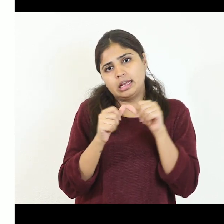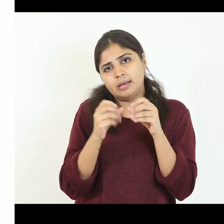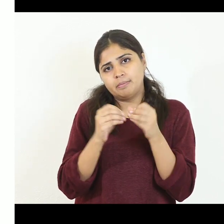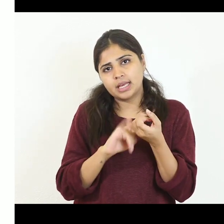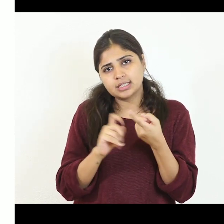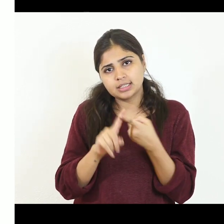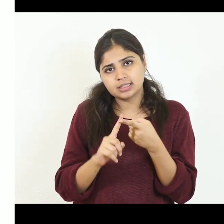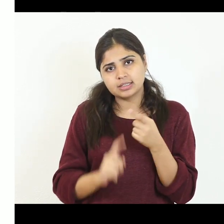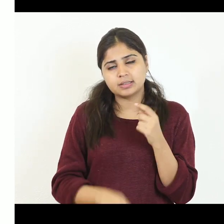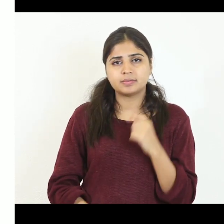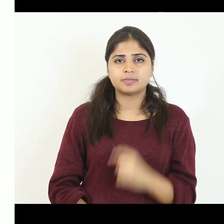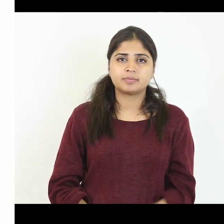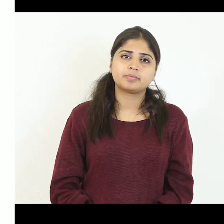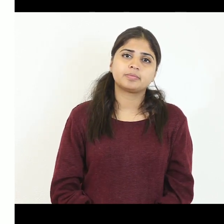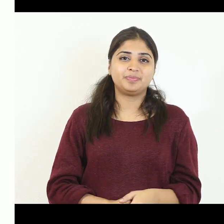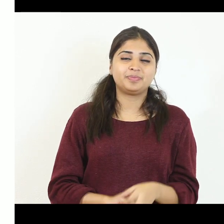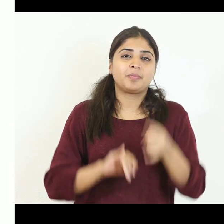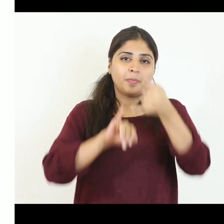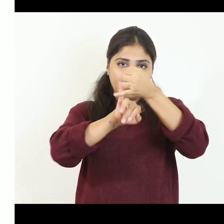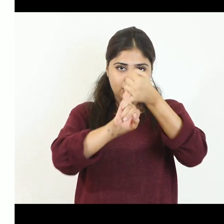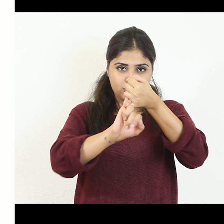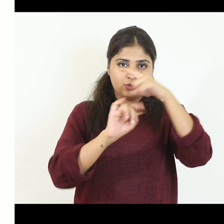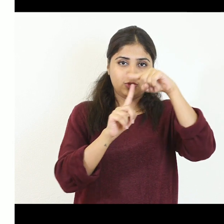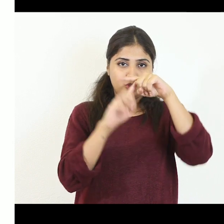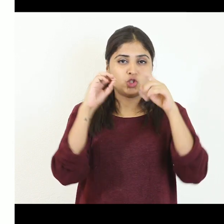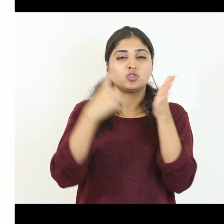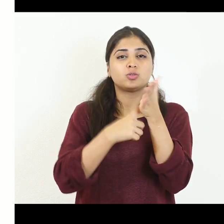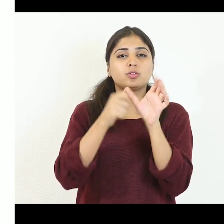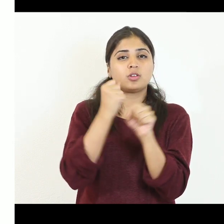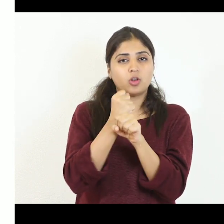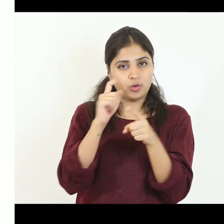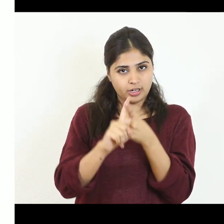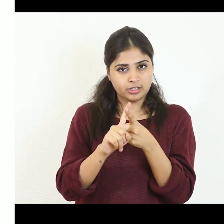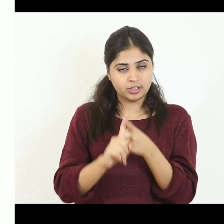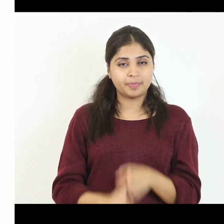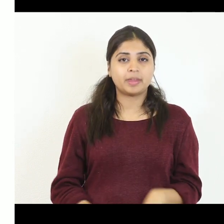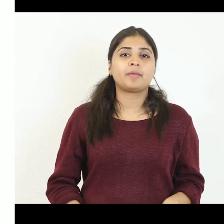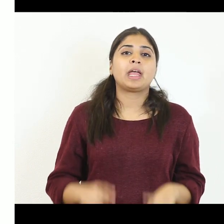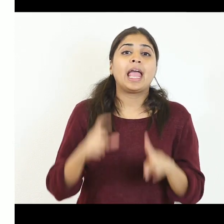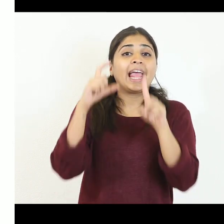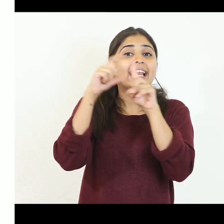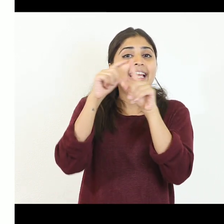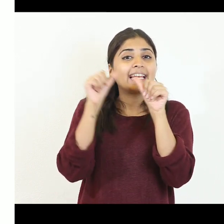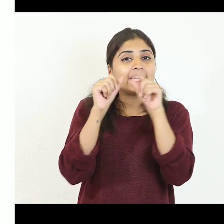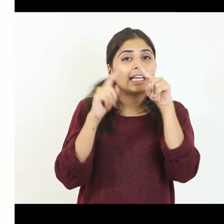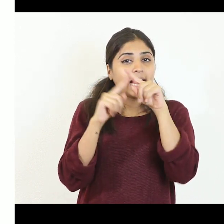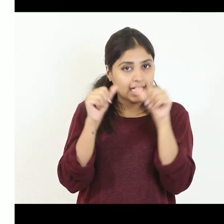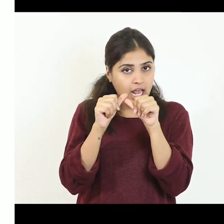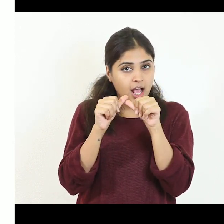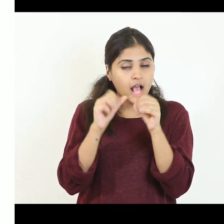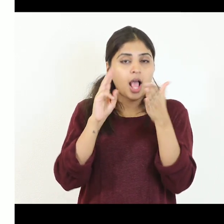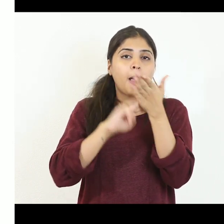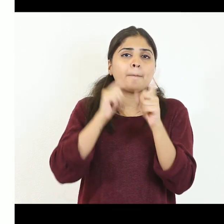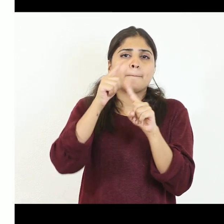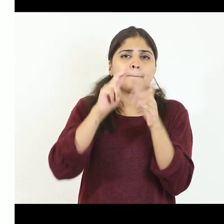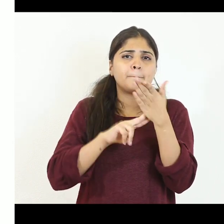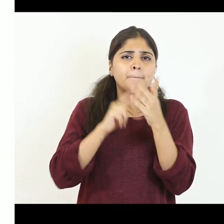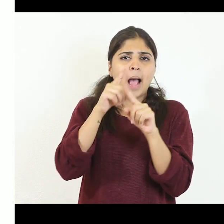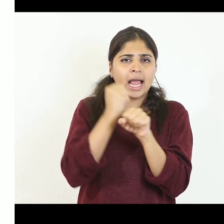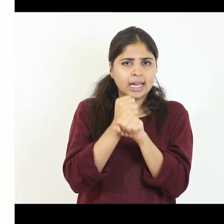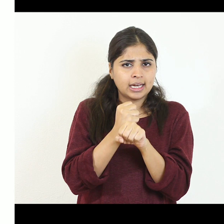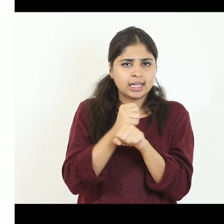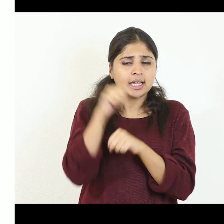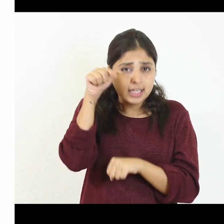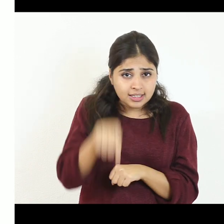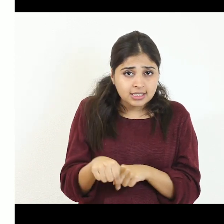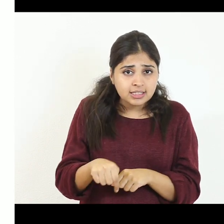Data mining. Data mining is the process of analyzing data and summarizing it to produce useful